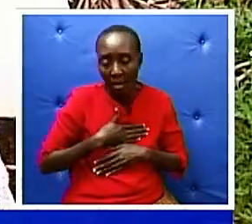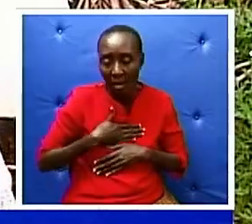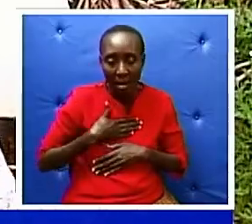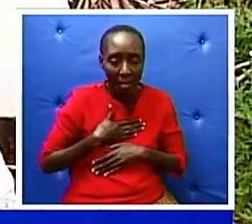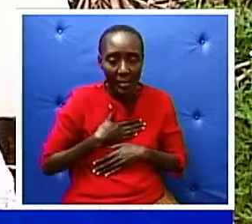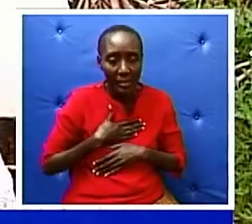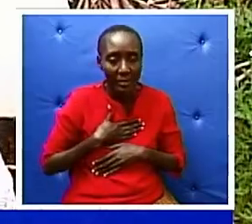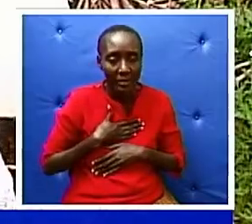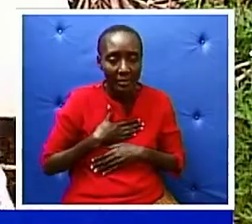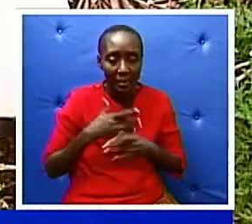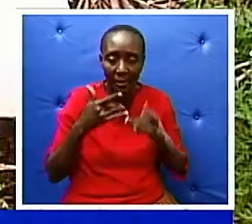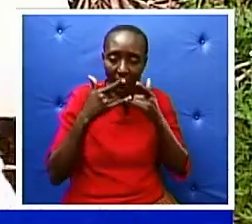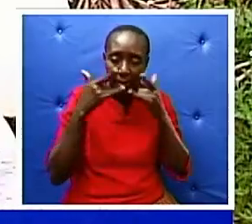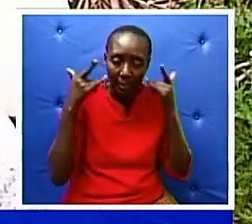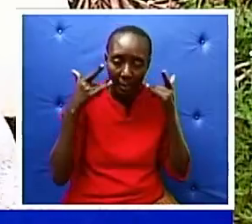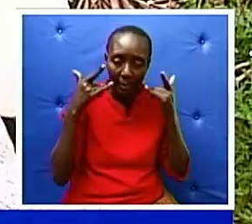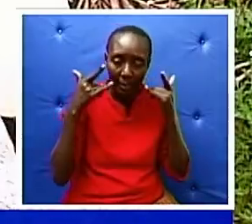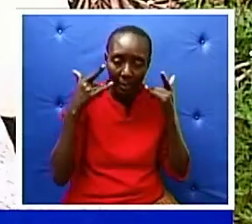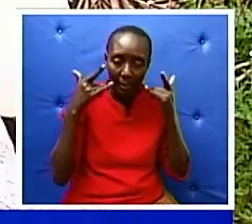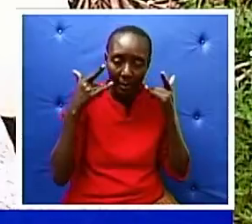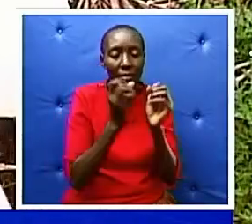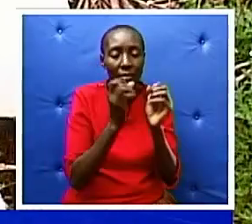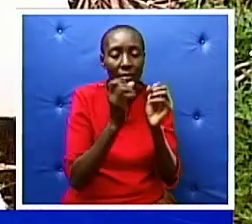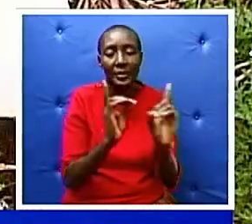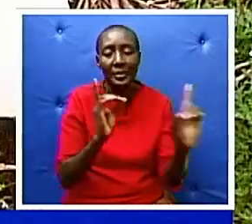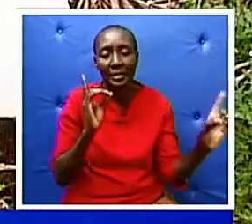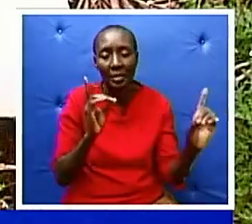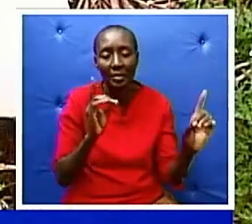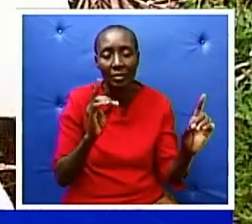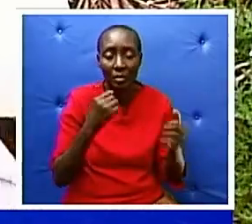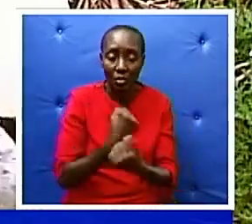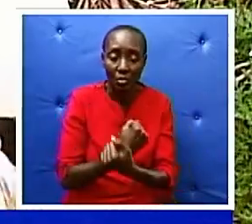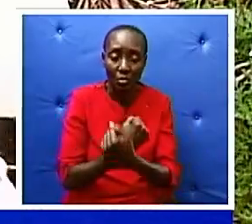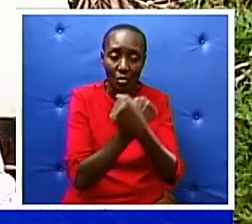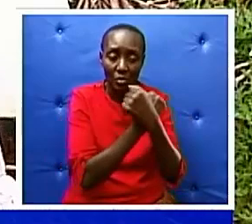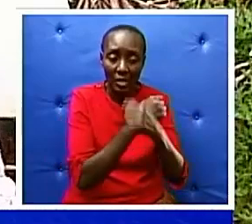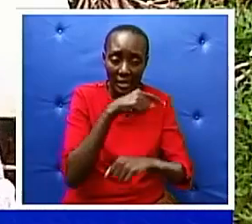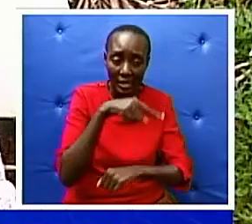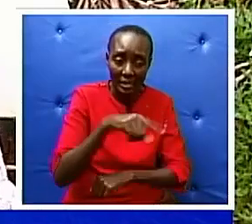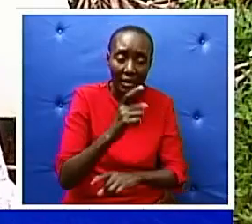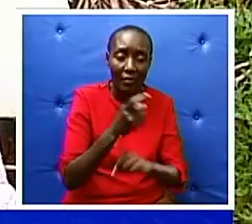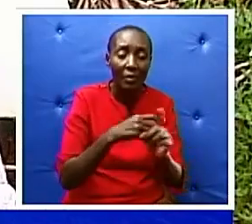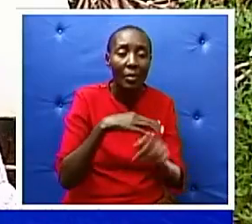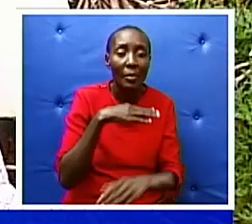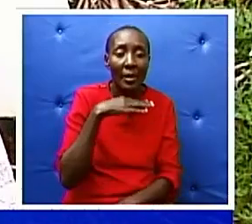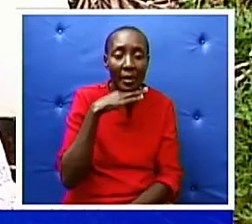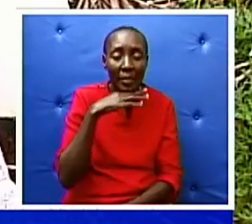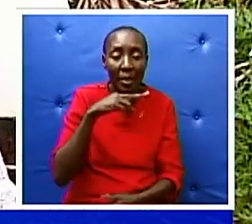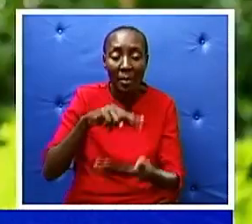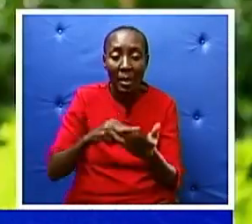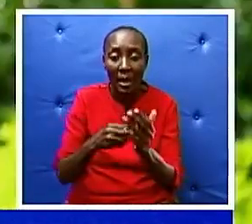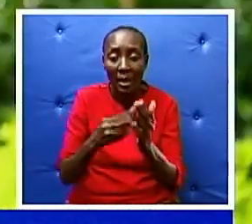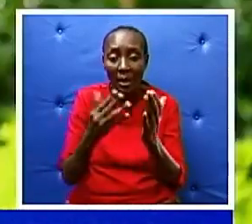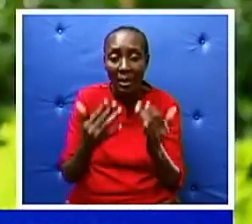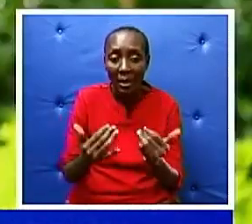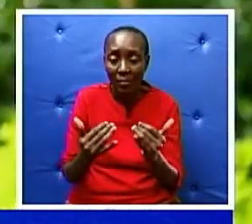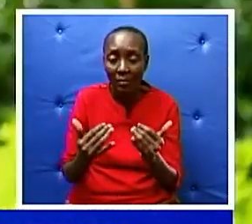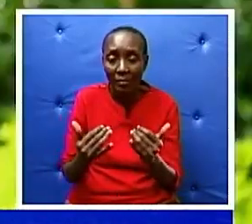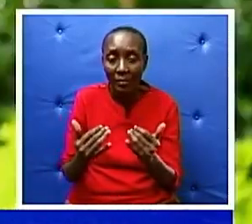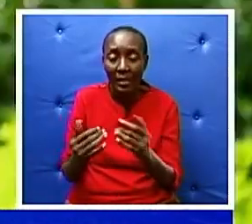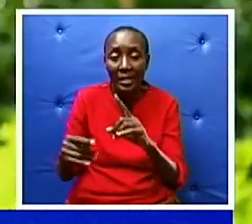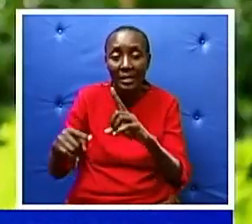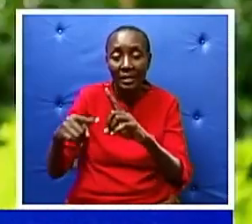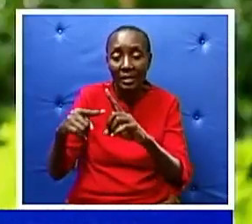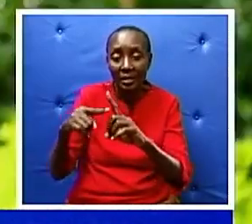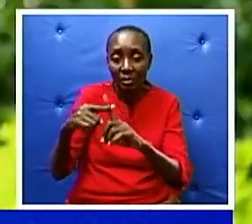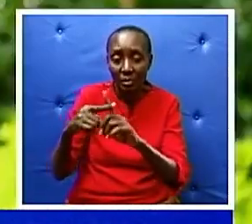so that we protect you, protect mm-hmm. yourself from death. So that calls for a collective responsibility,